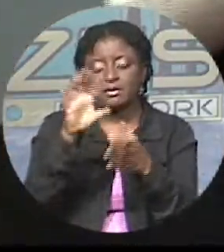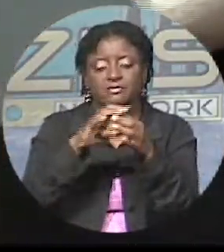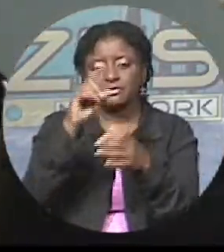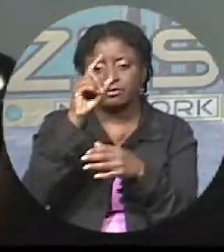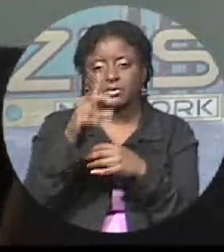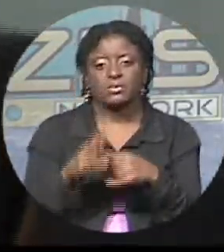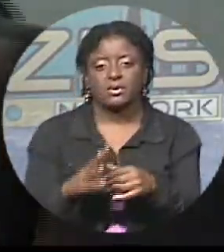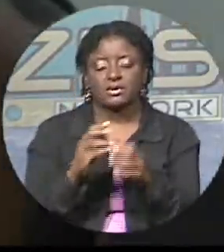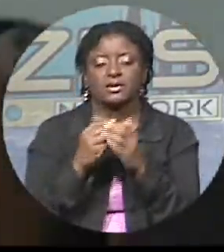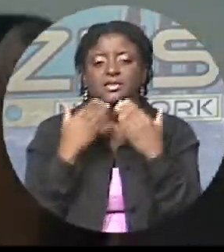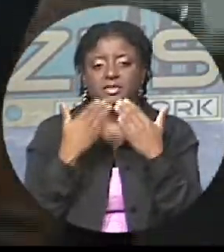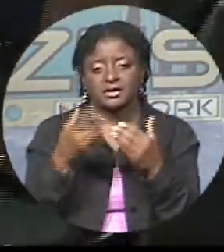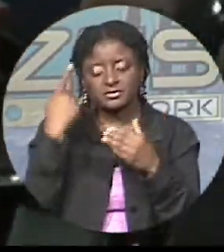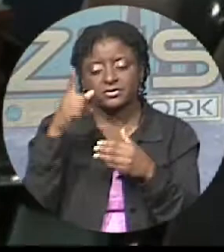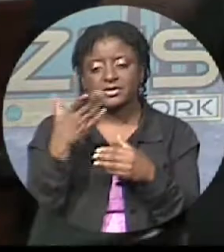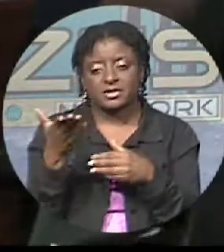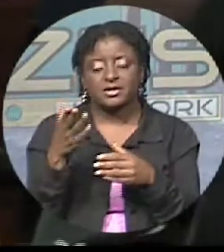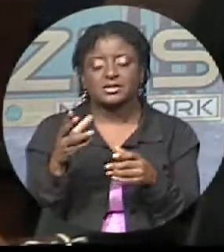Colleagues for their support.